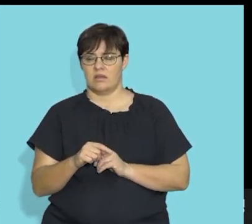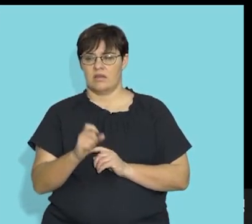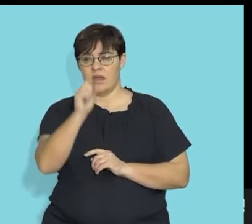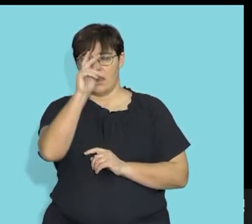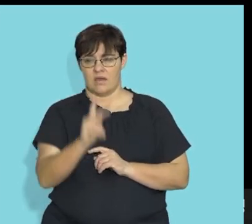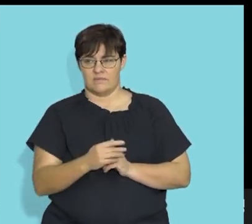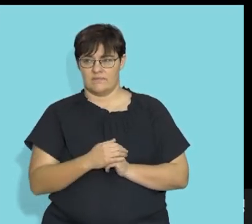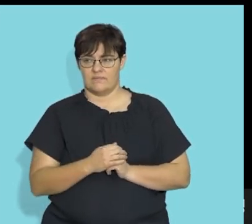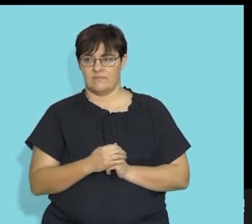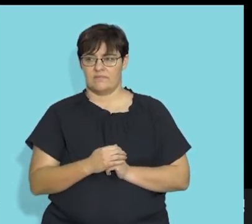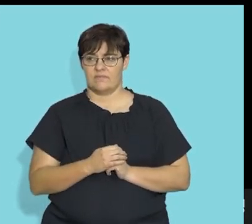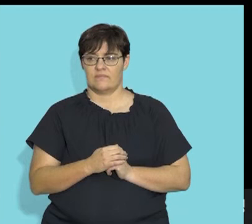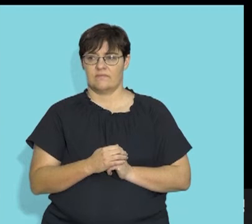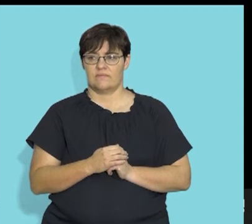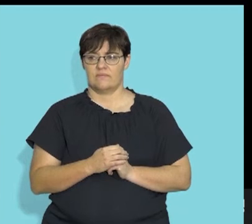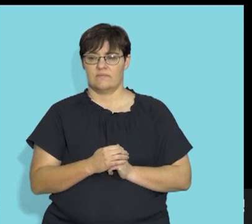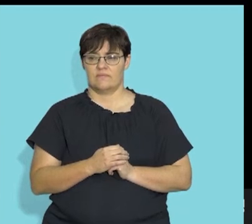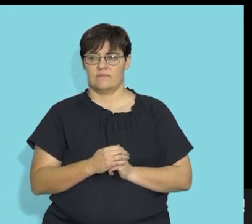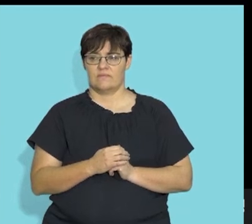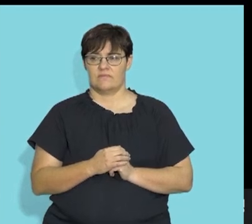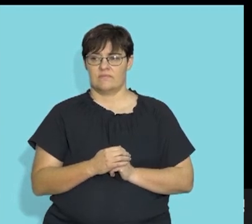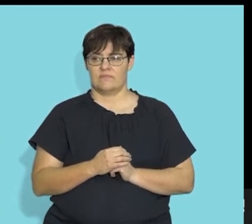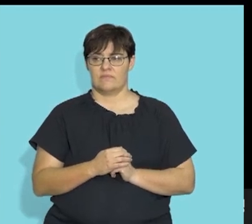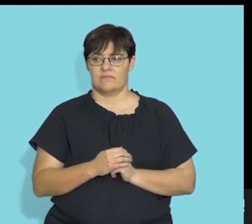fraction didn't come there, a half